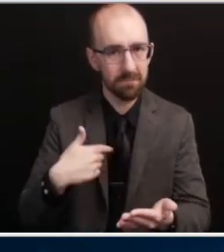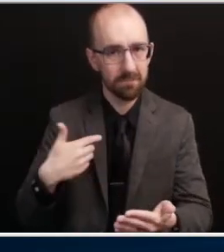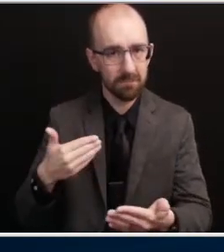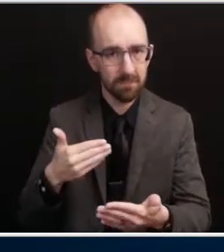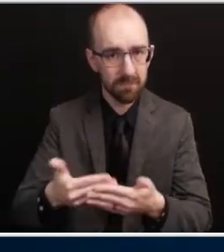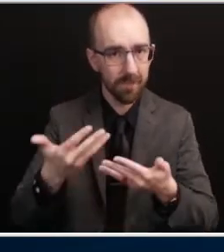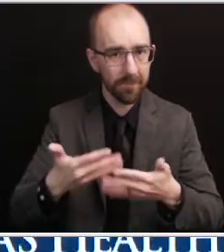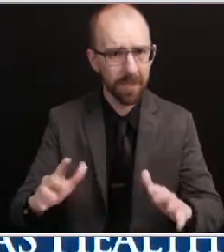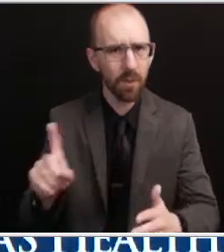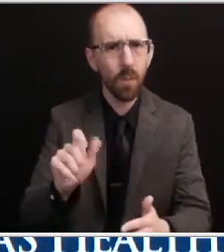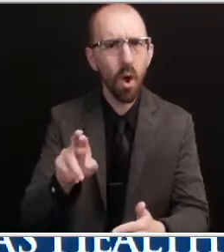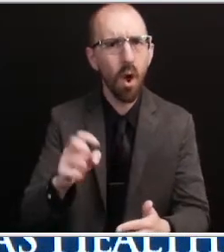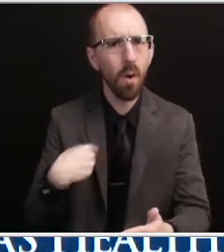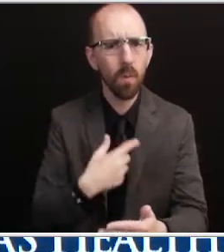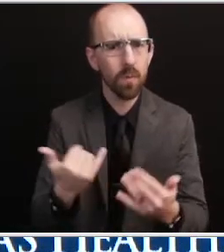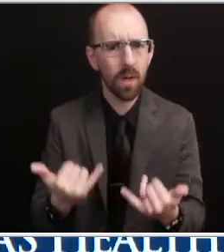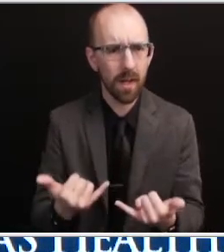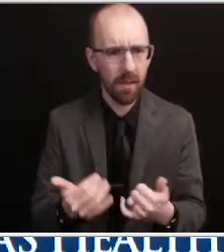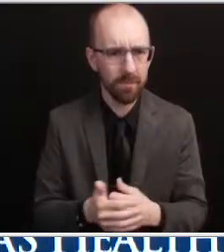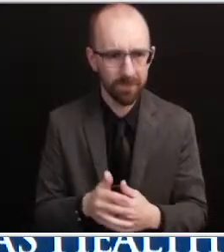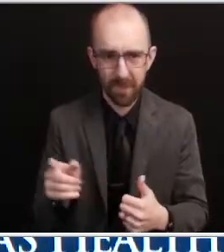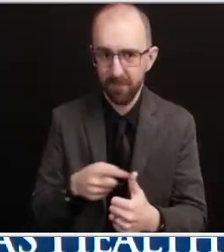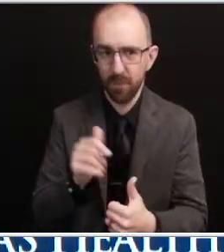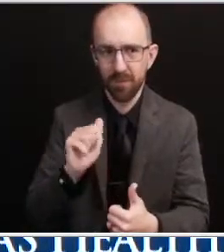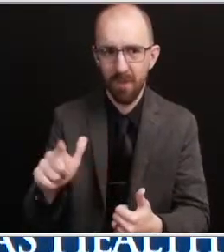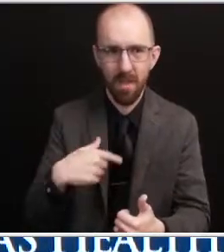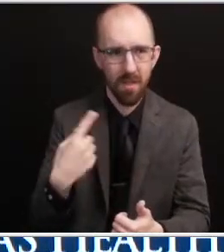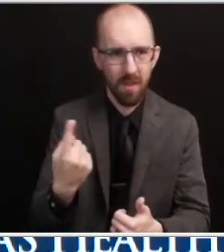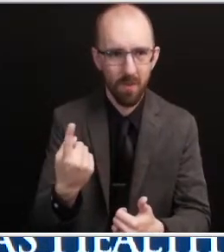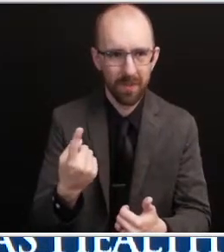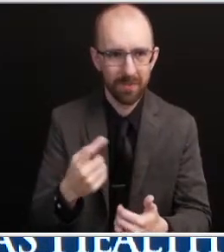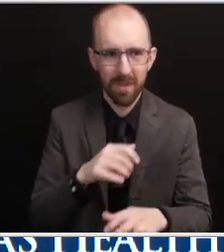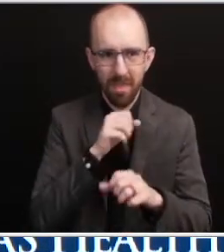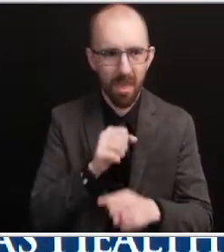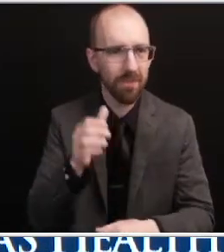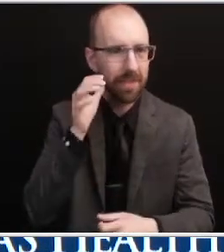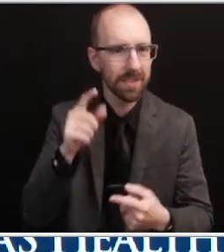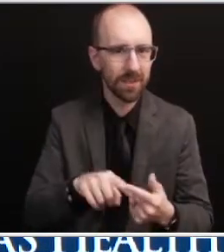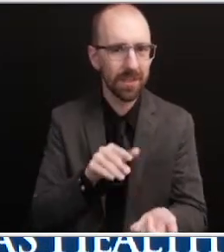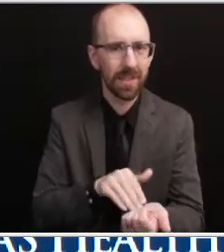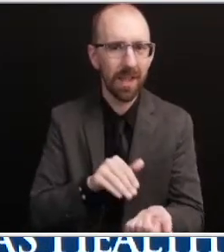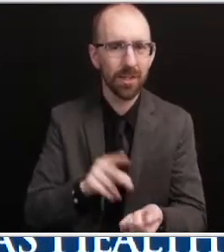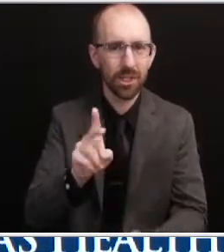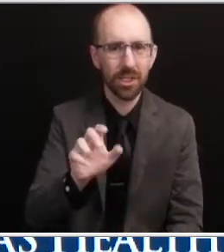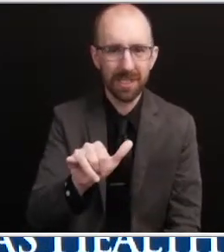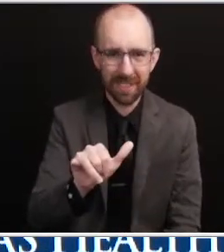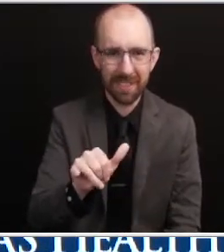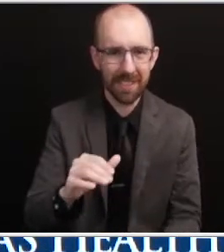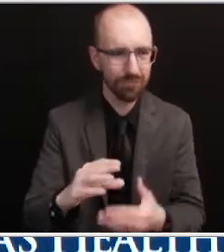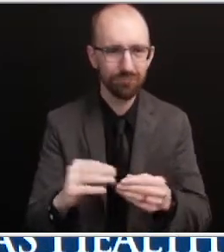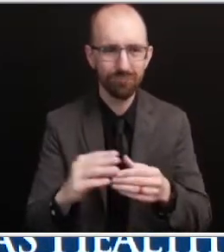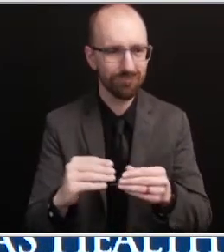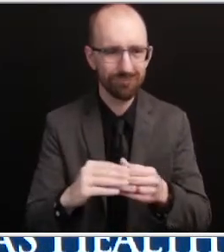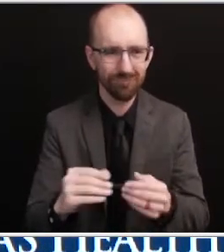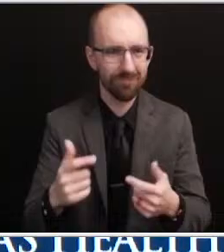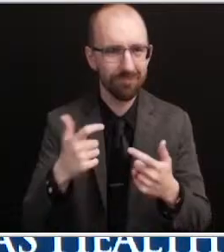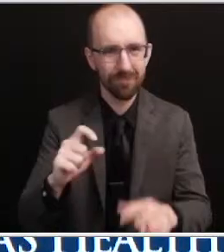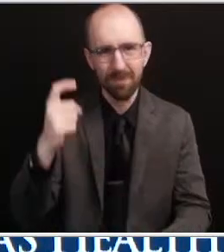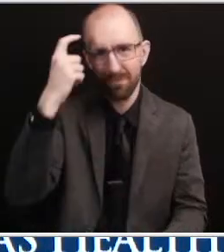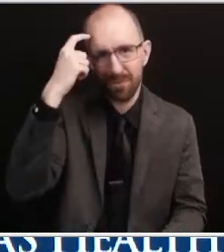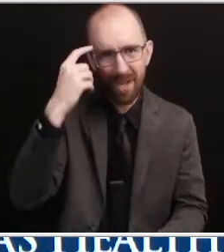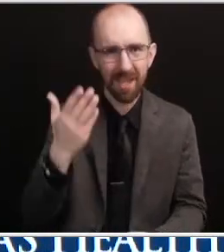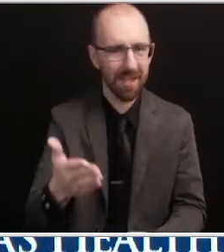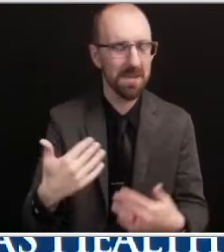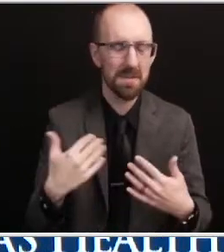we? Yeah, I mean, first of all, I like to say I always love listening to Dr. Key. Big brain on Dr. Key. Always doing